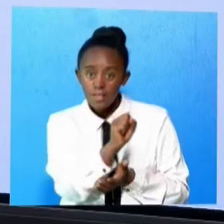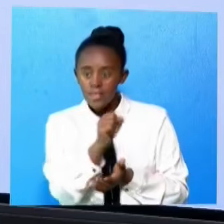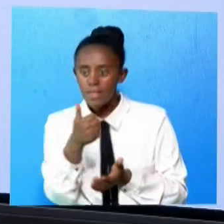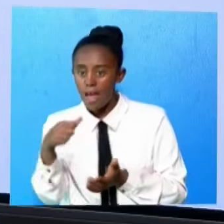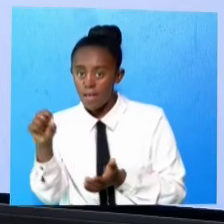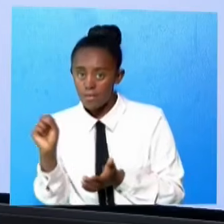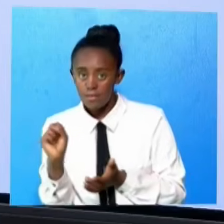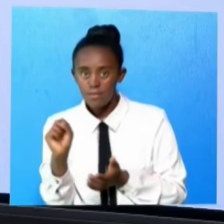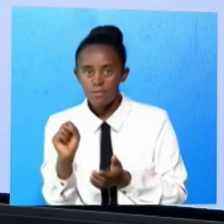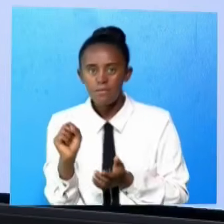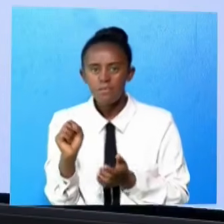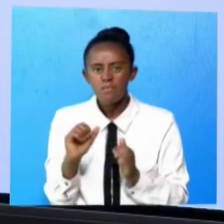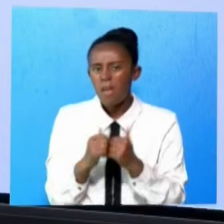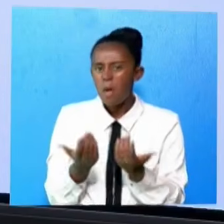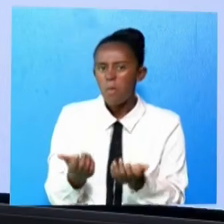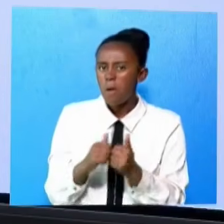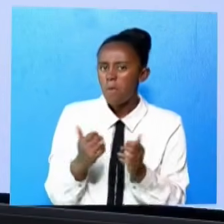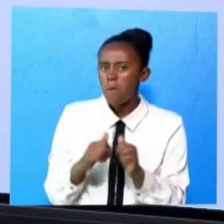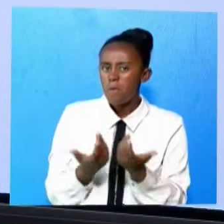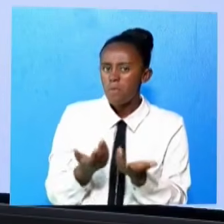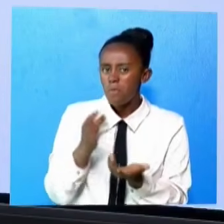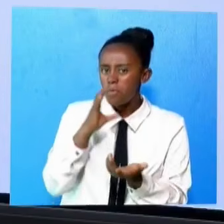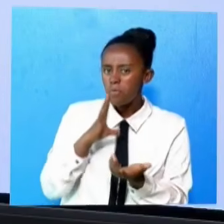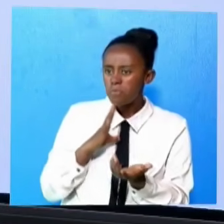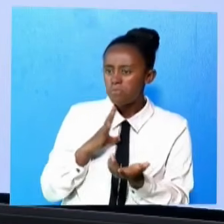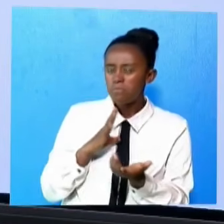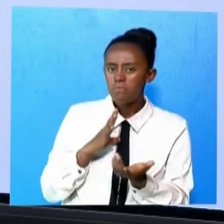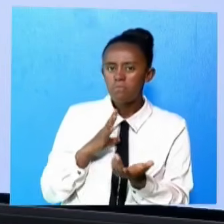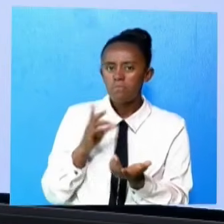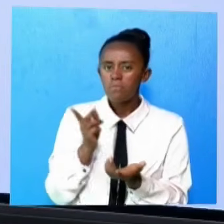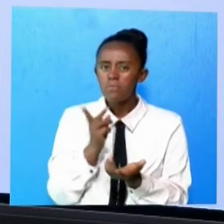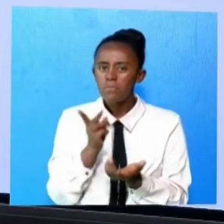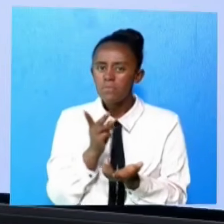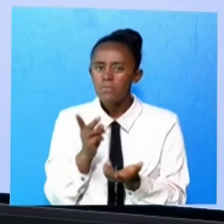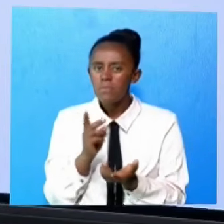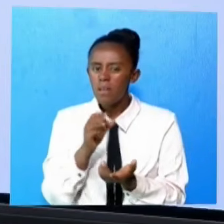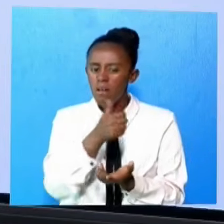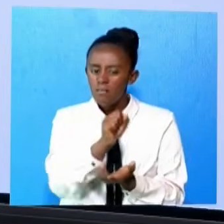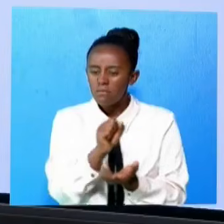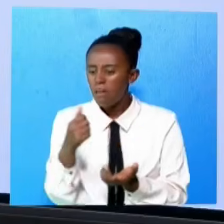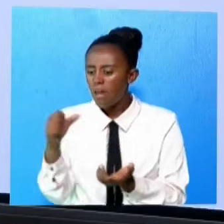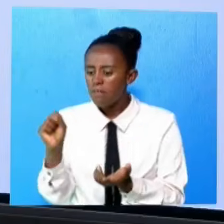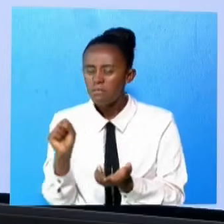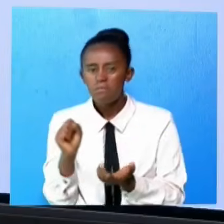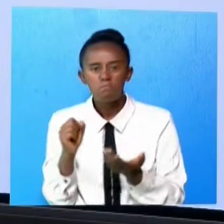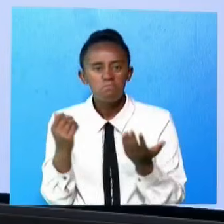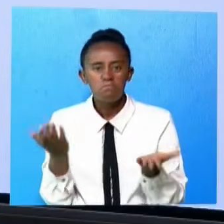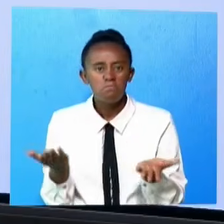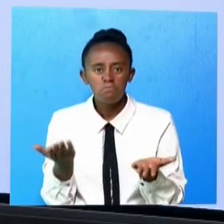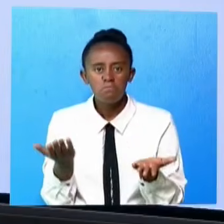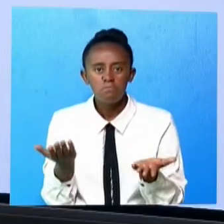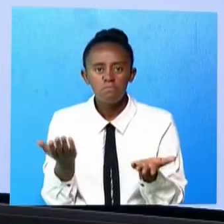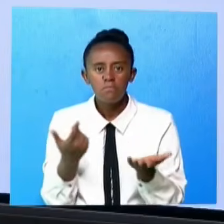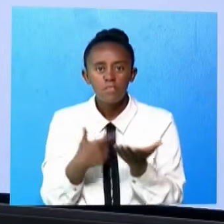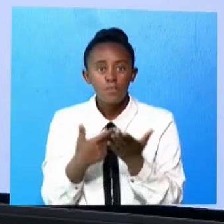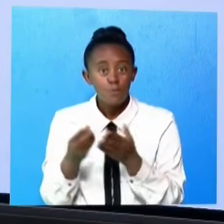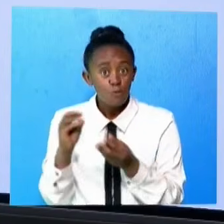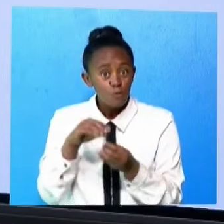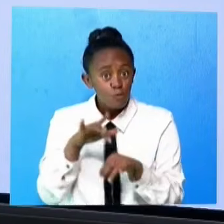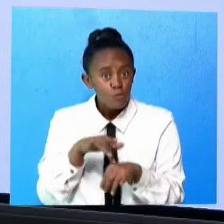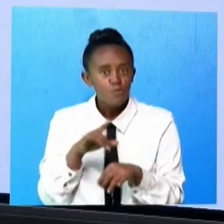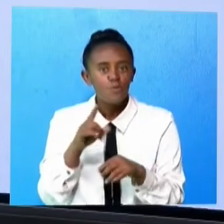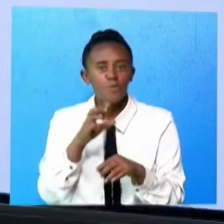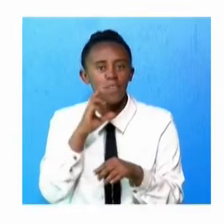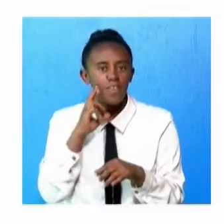comparison. How do you compare people using this structure? As is also possible in the case